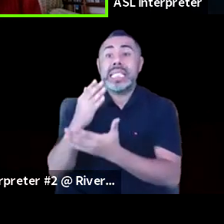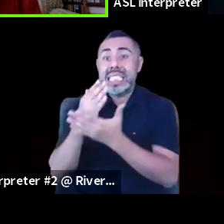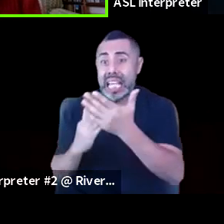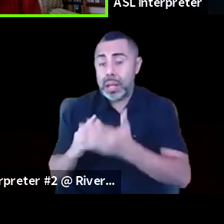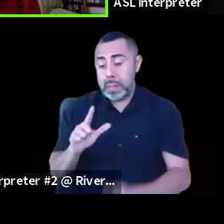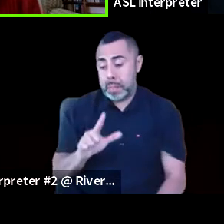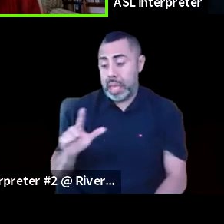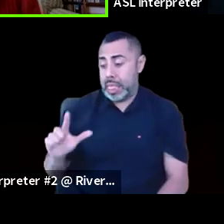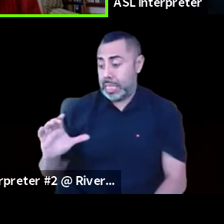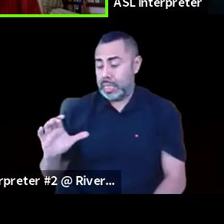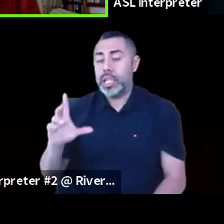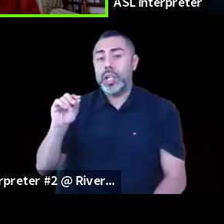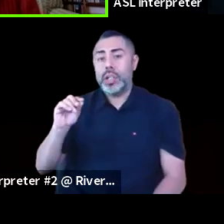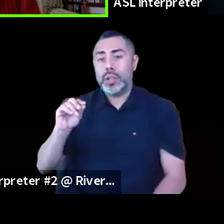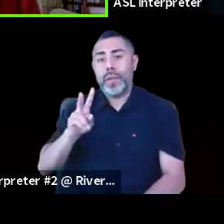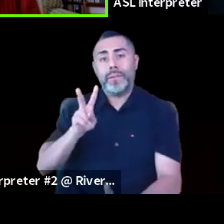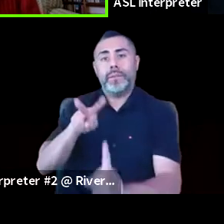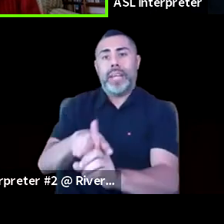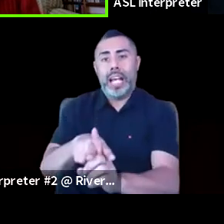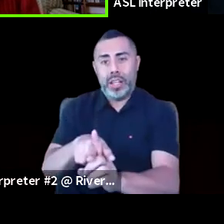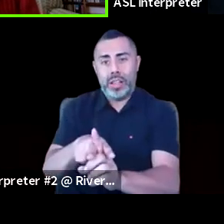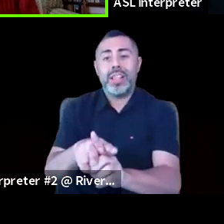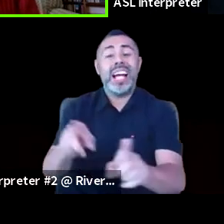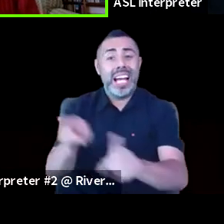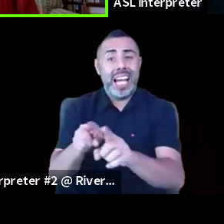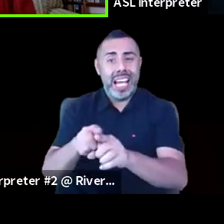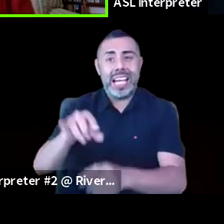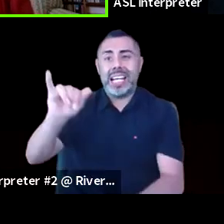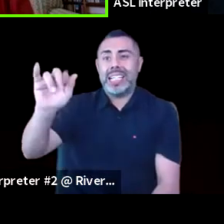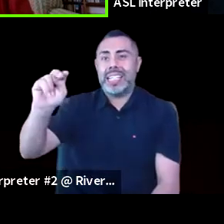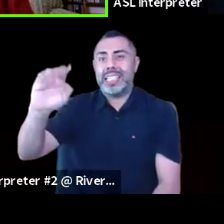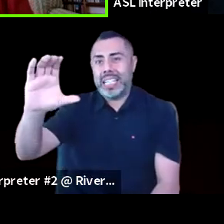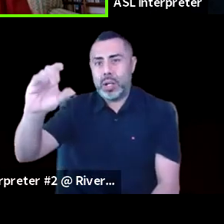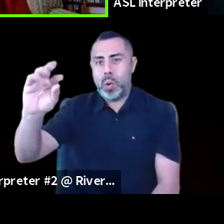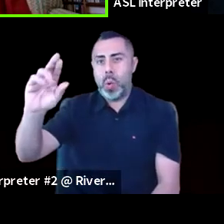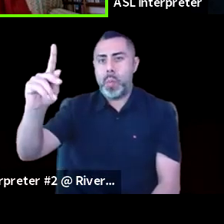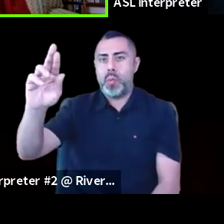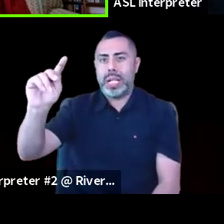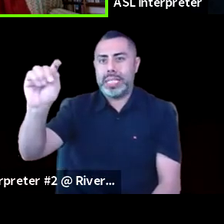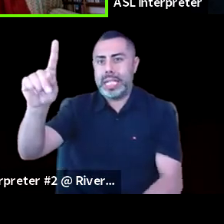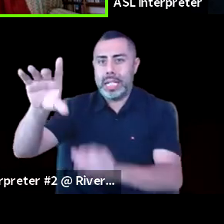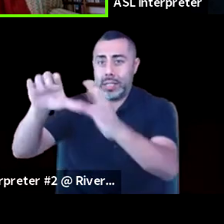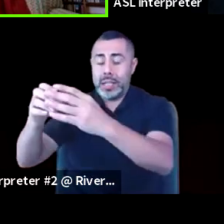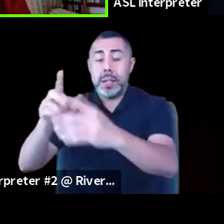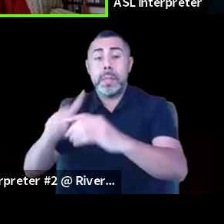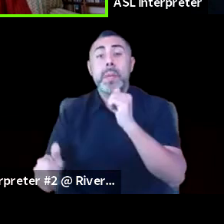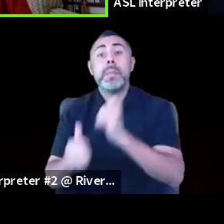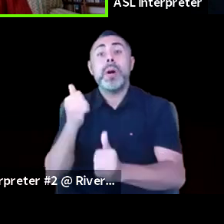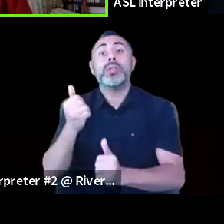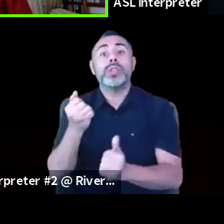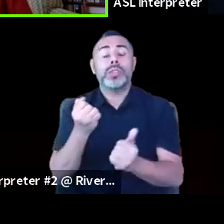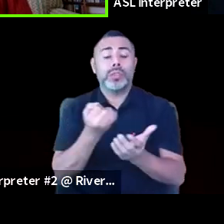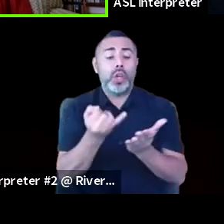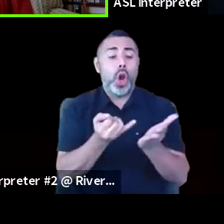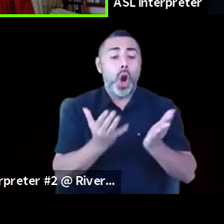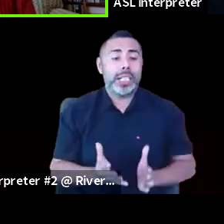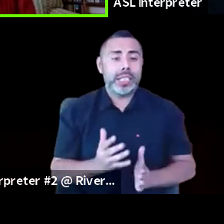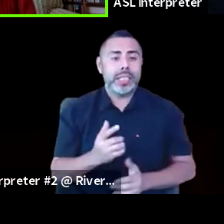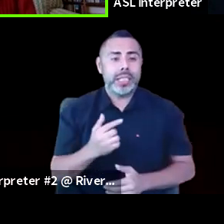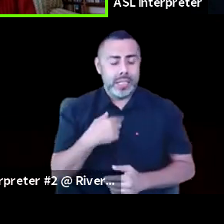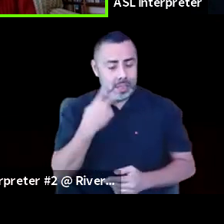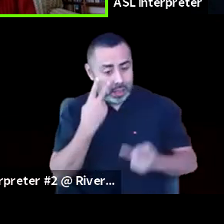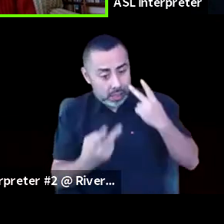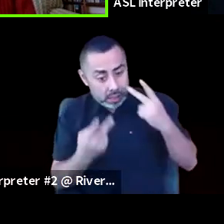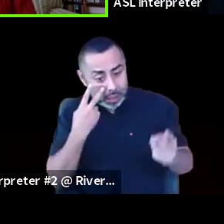as incorporated entities, but most artists I know are filing as single